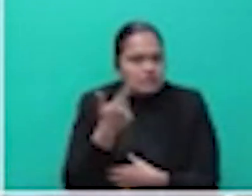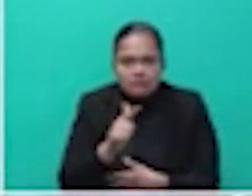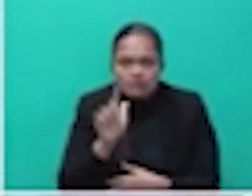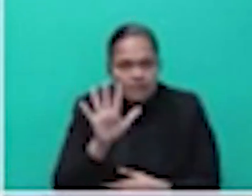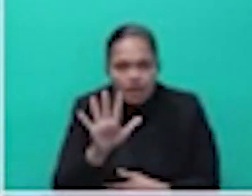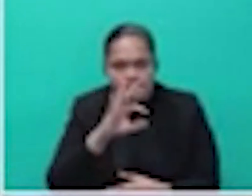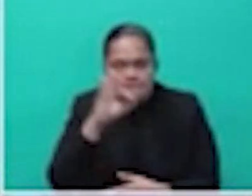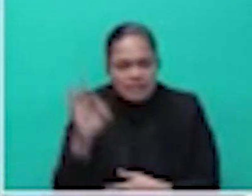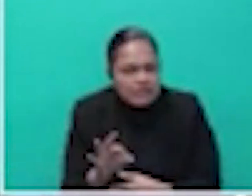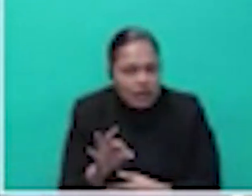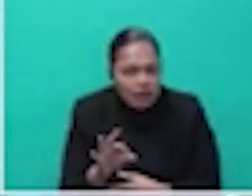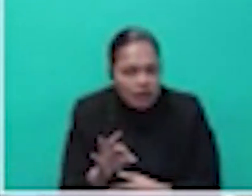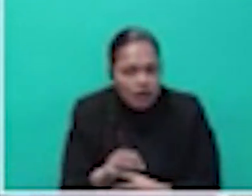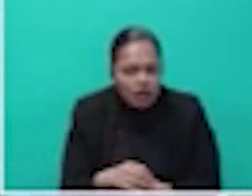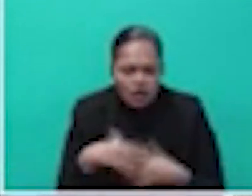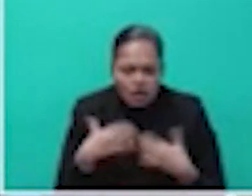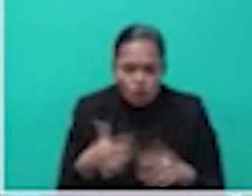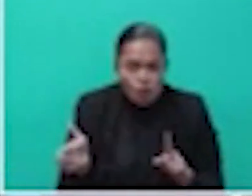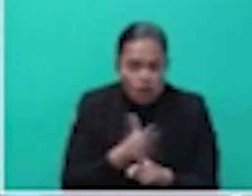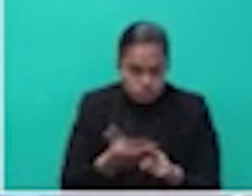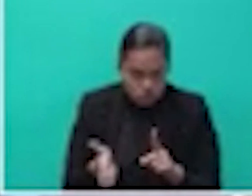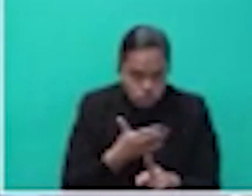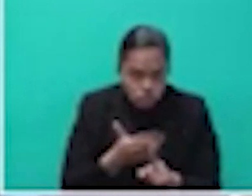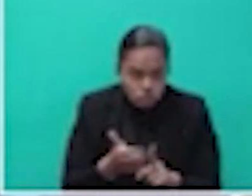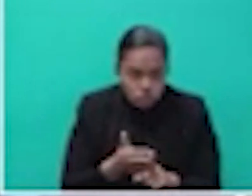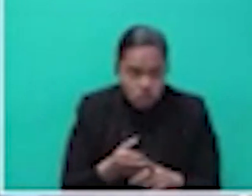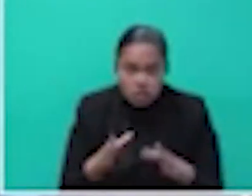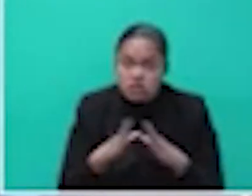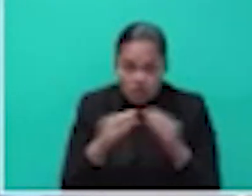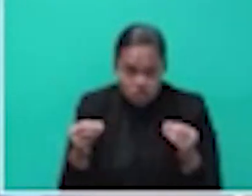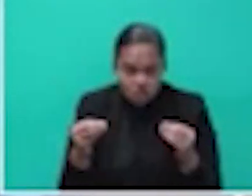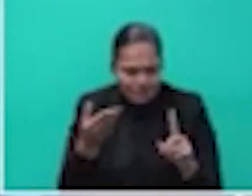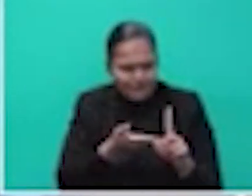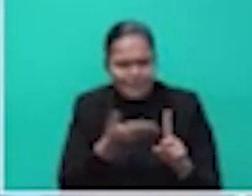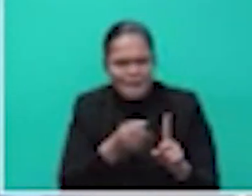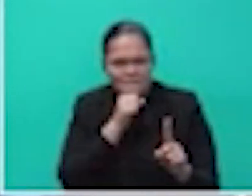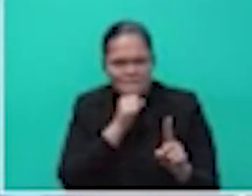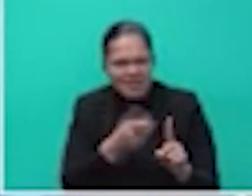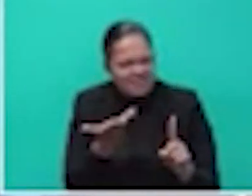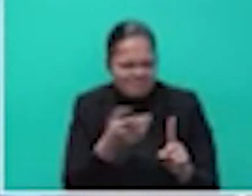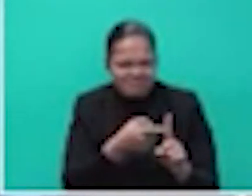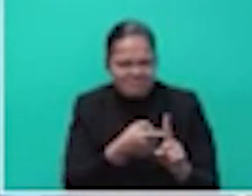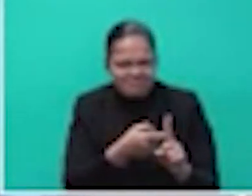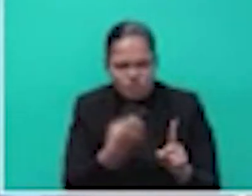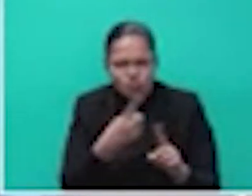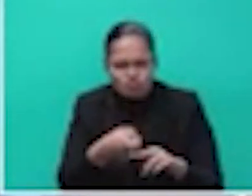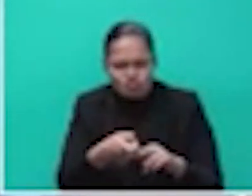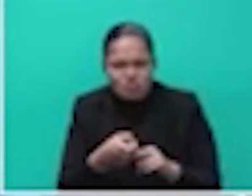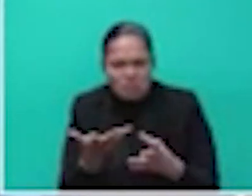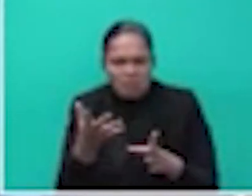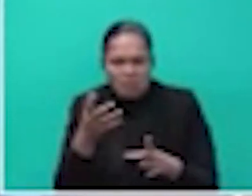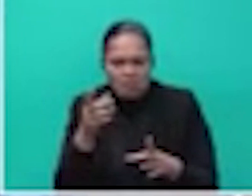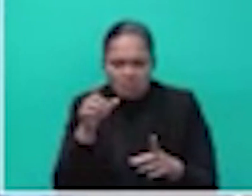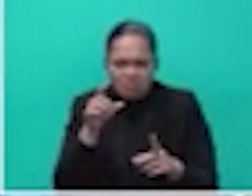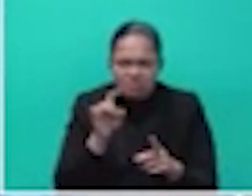75% of the abuse was known, sexual perpetrators, or from people that are known by